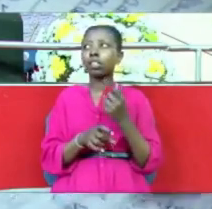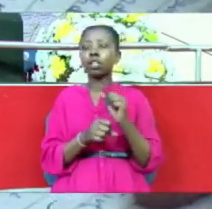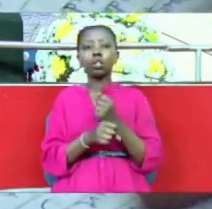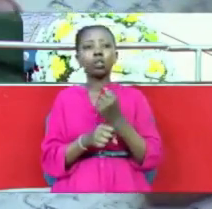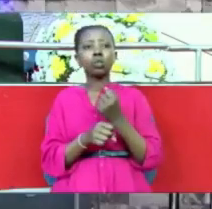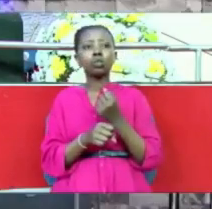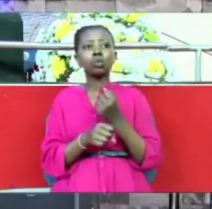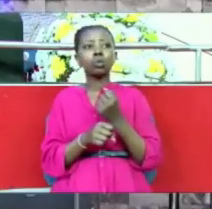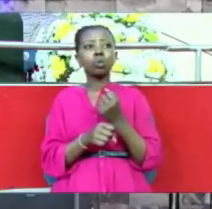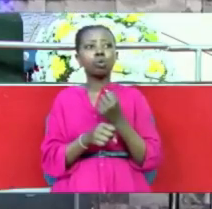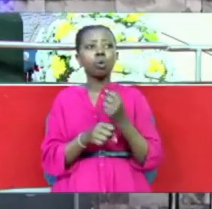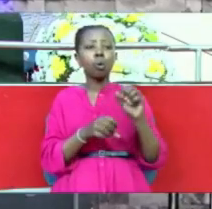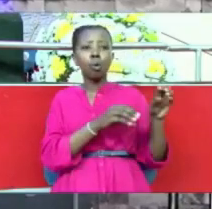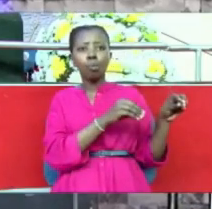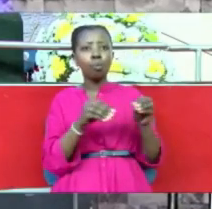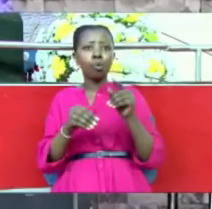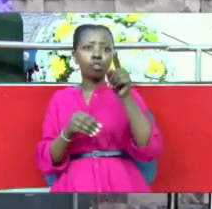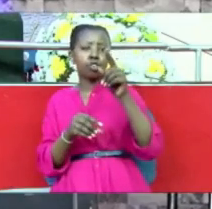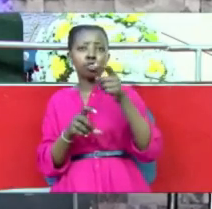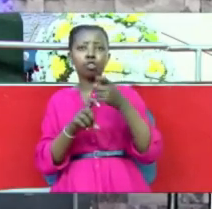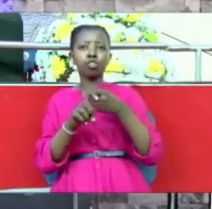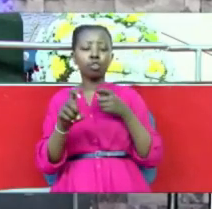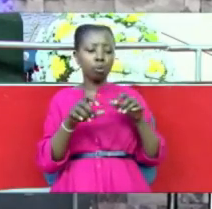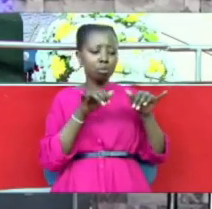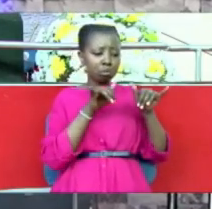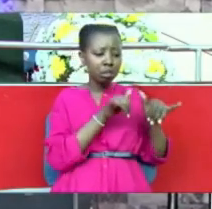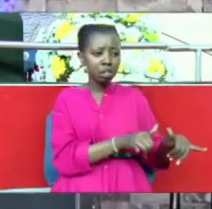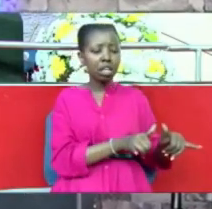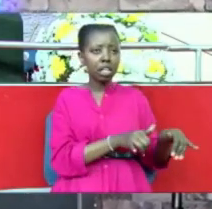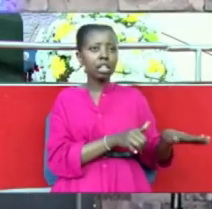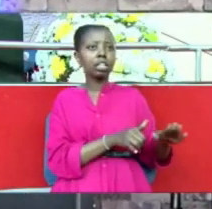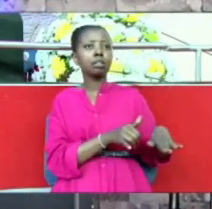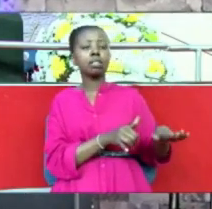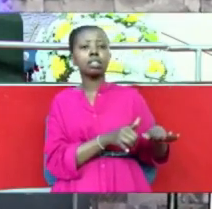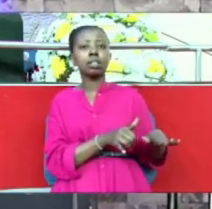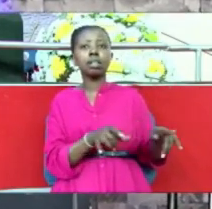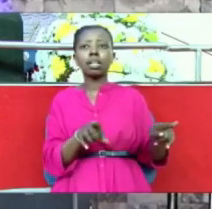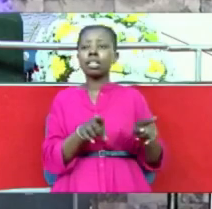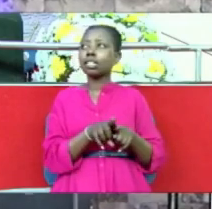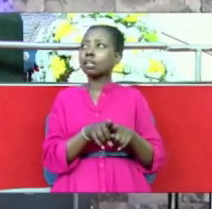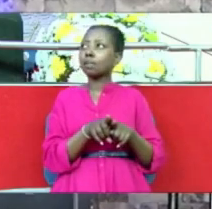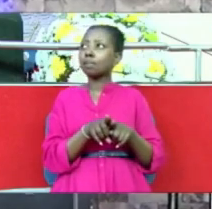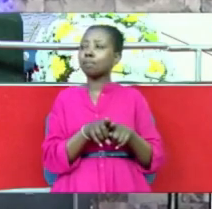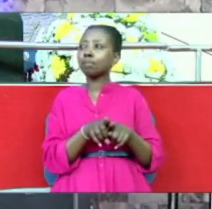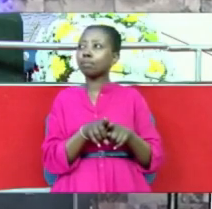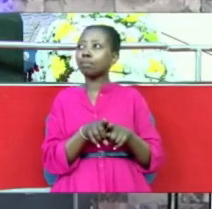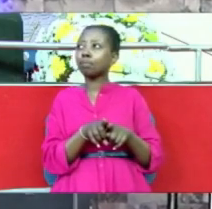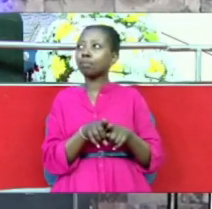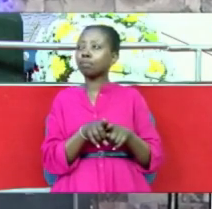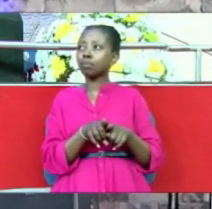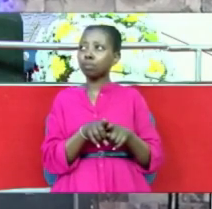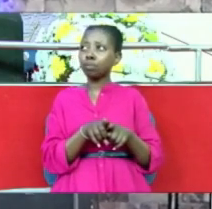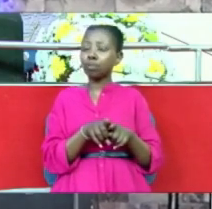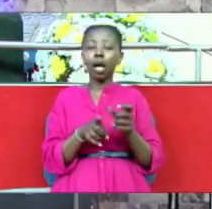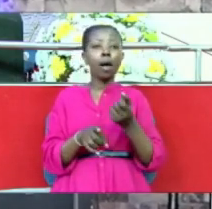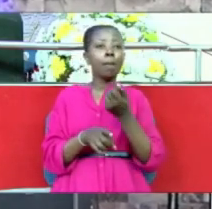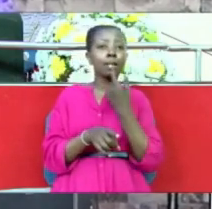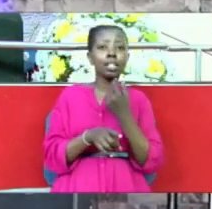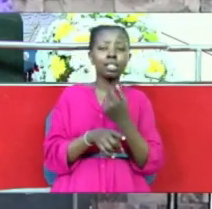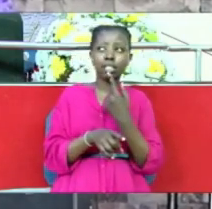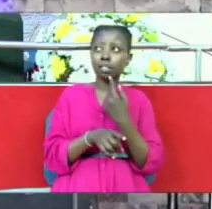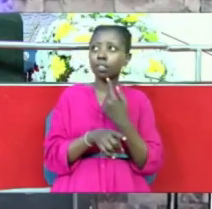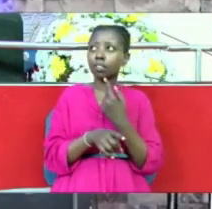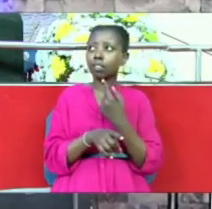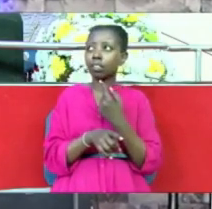stagnant, ambayo inaondoa. It is antidote, ni hiyo dawa, for limitations, ambayo inaondoa. It is the antidote, ni dawa,